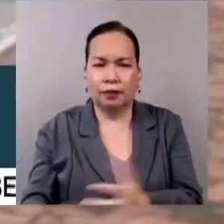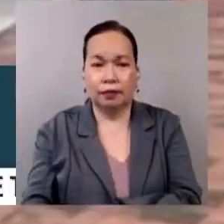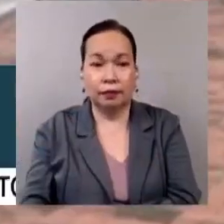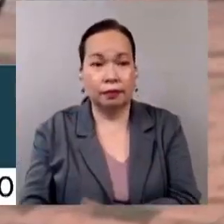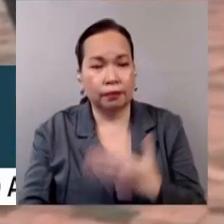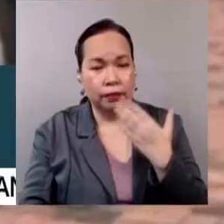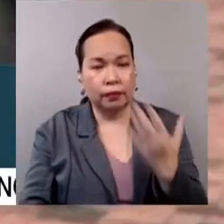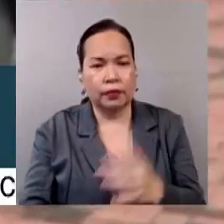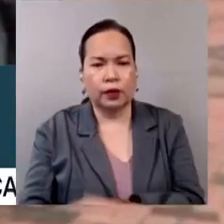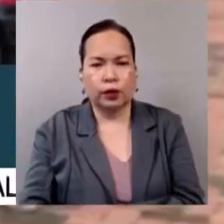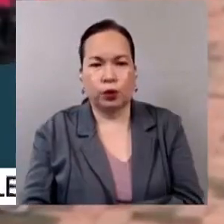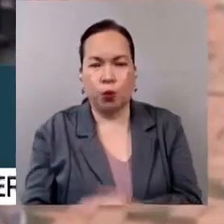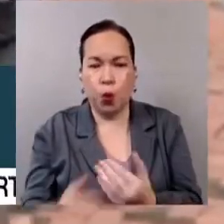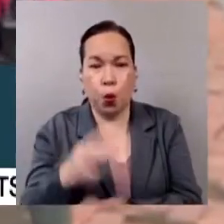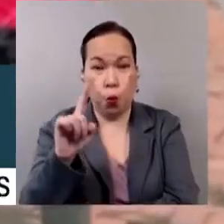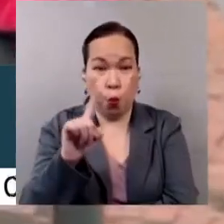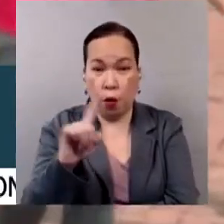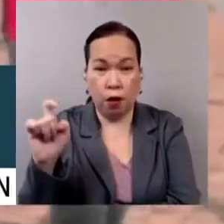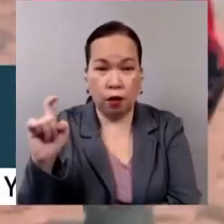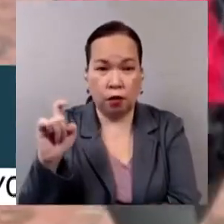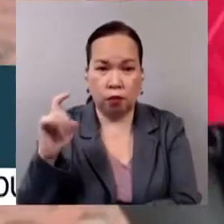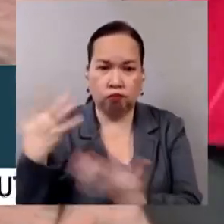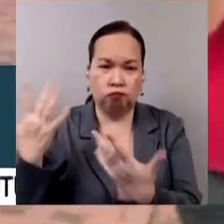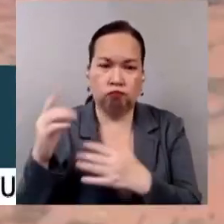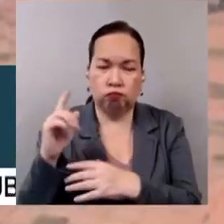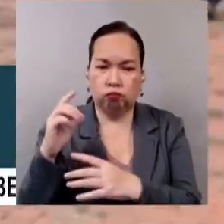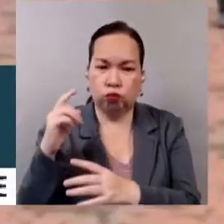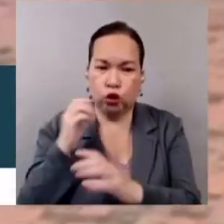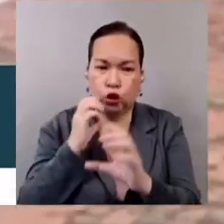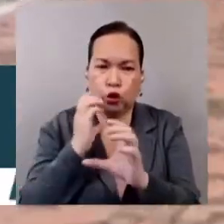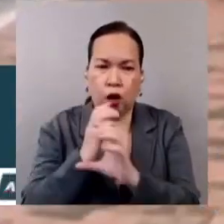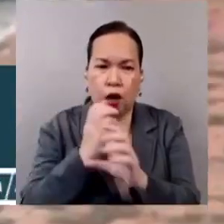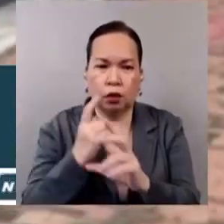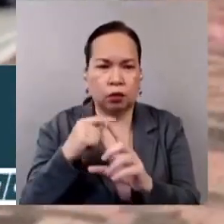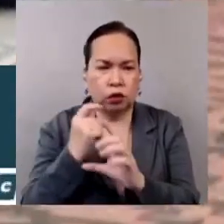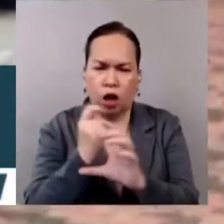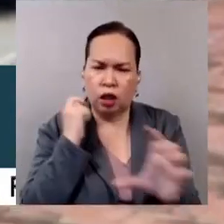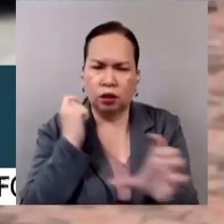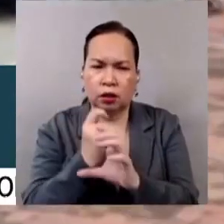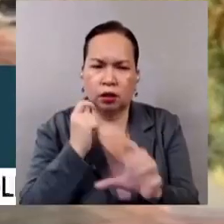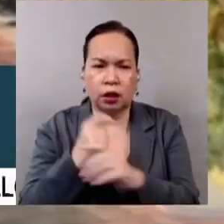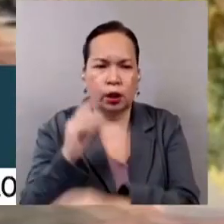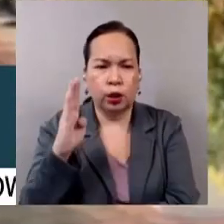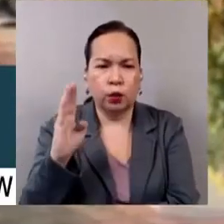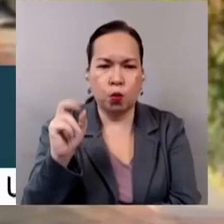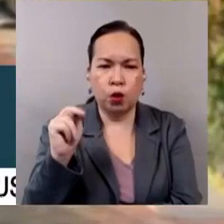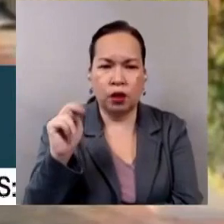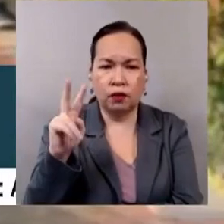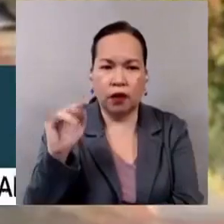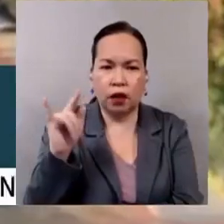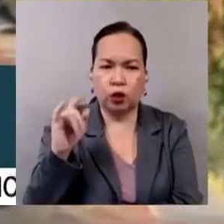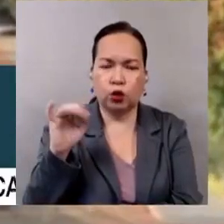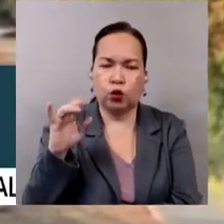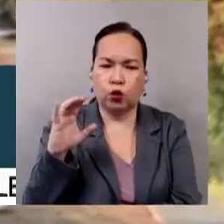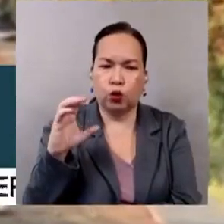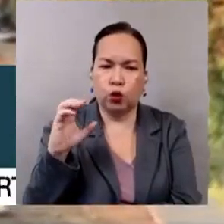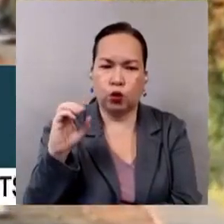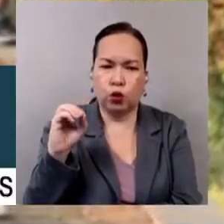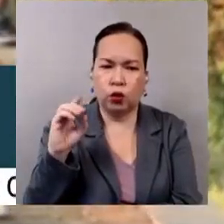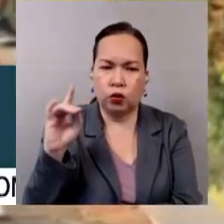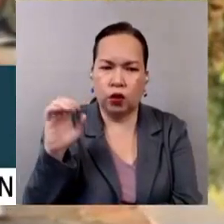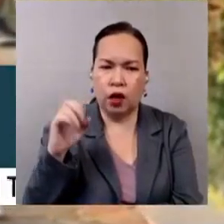More than 100 trucks gathered around Andes Circle along Bonifacio Drive in Manila opposed the increase in toll rates on North Luzon